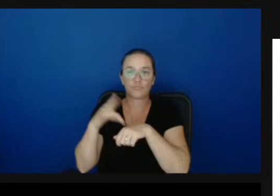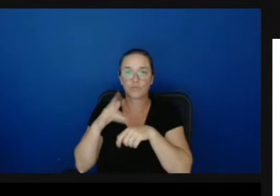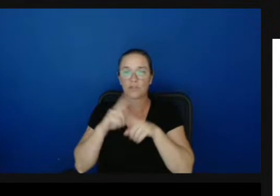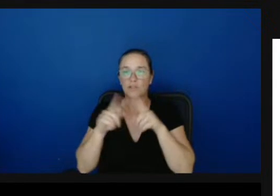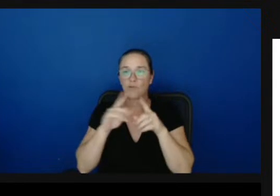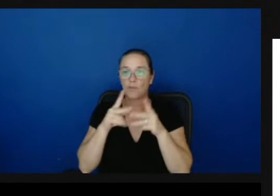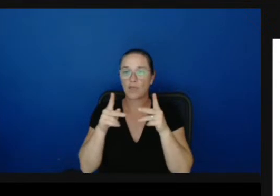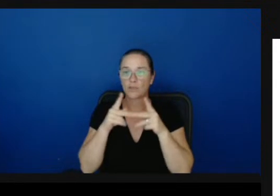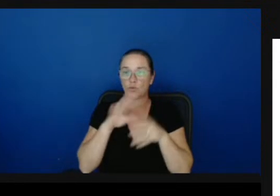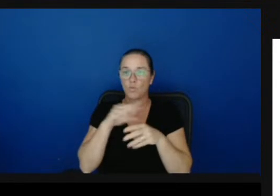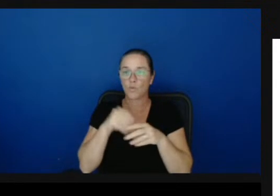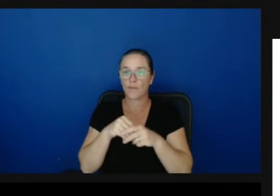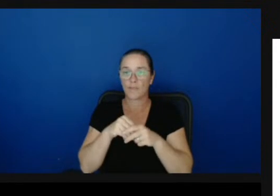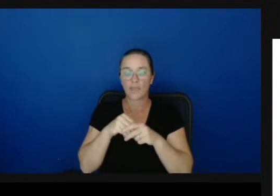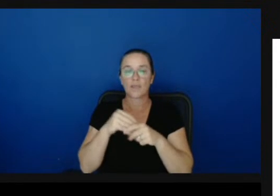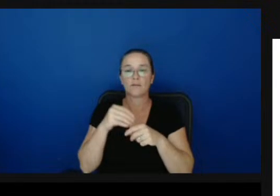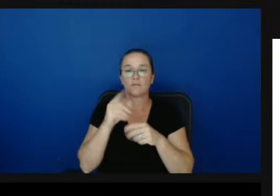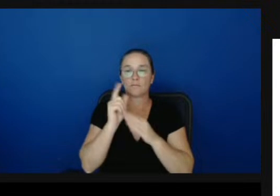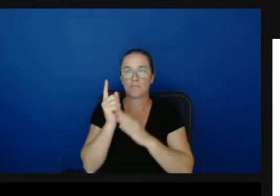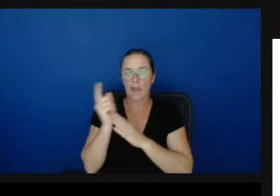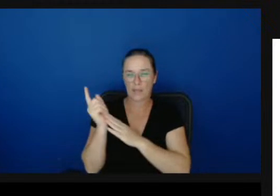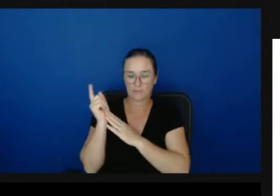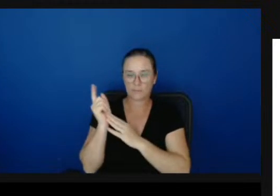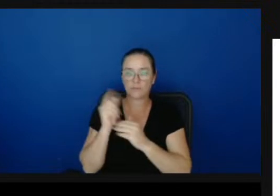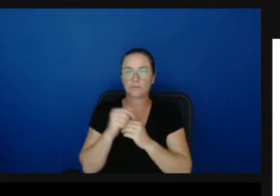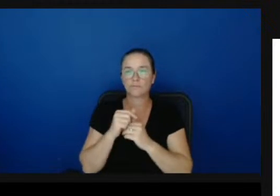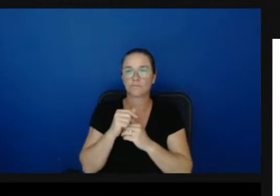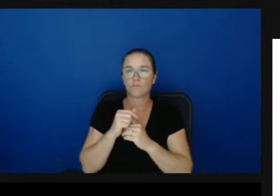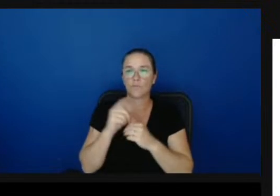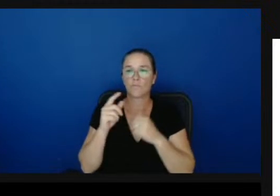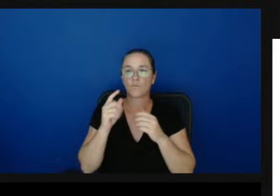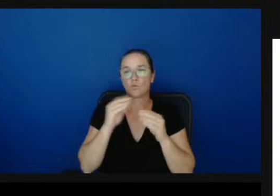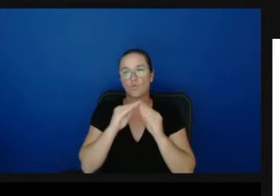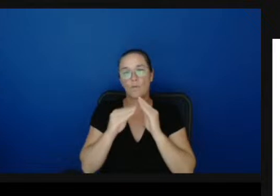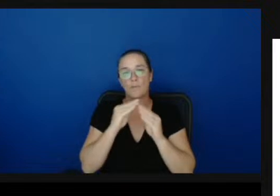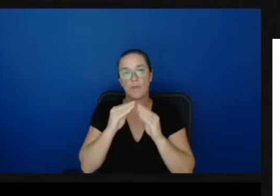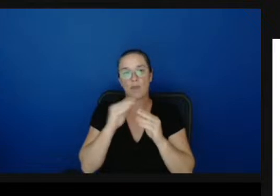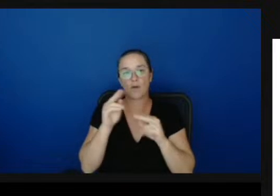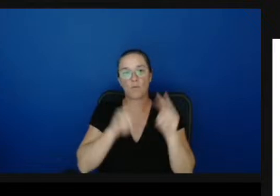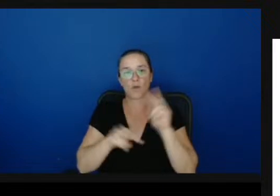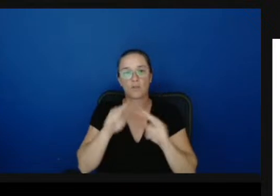to repair monitoring equipment or document activity as necessary.